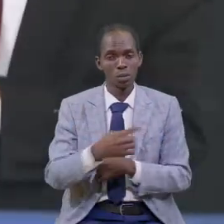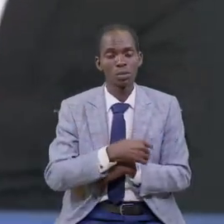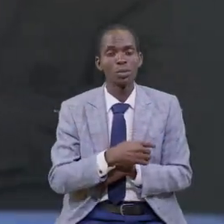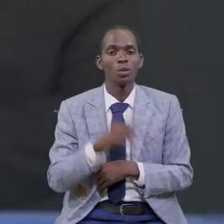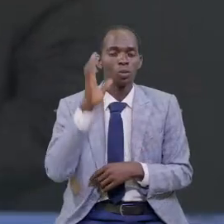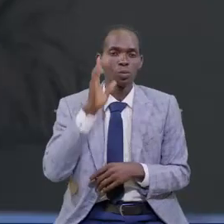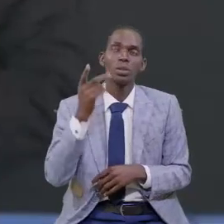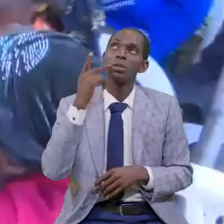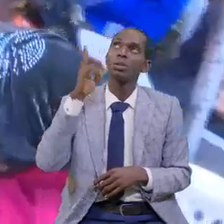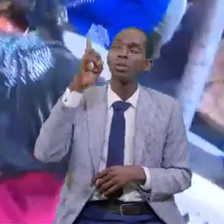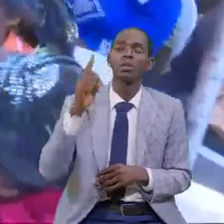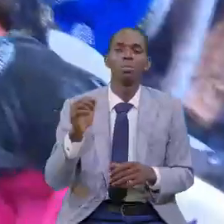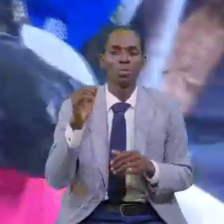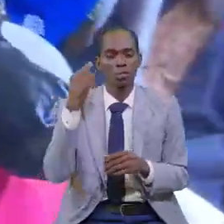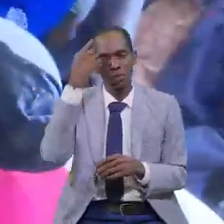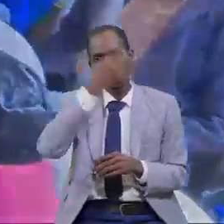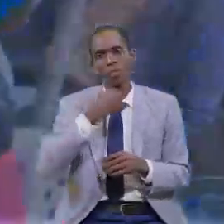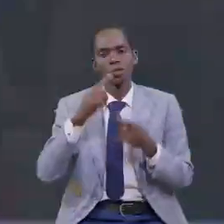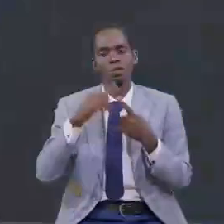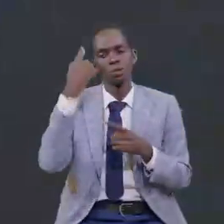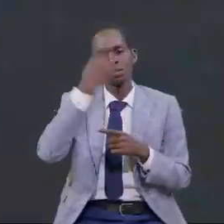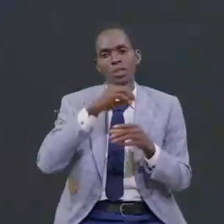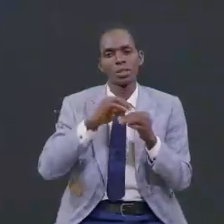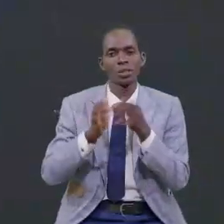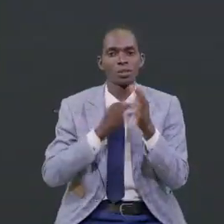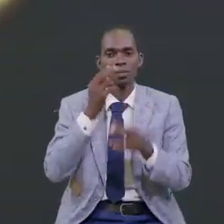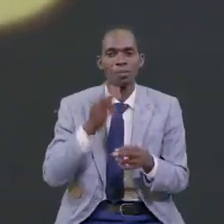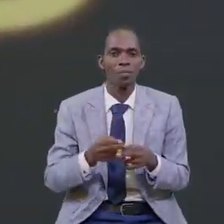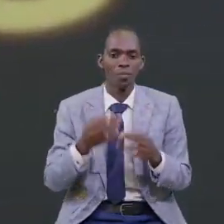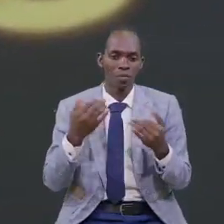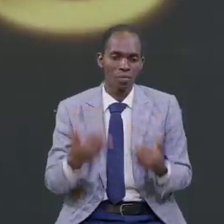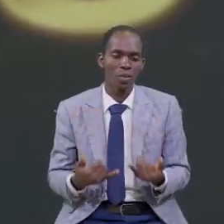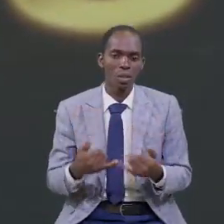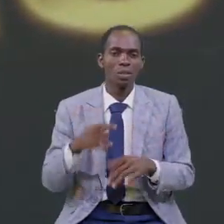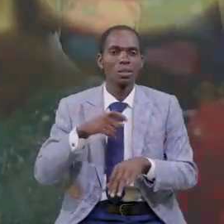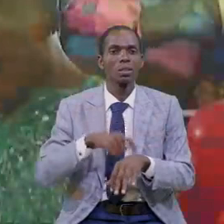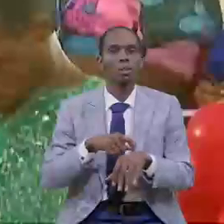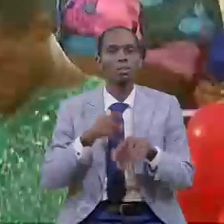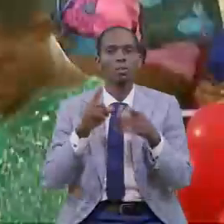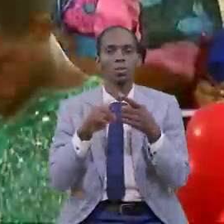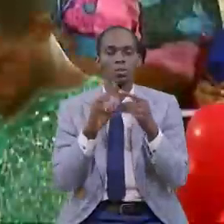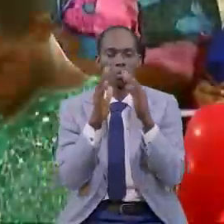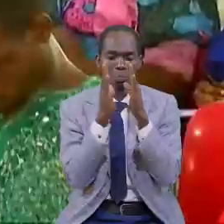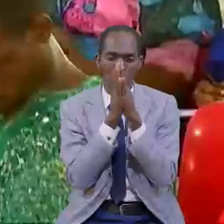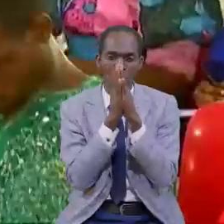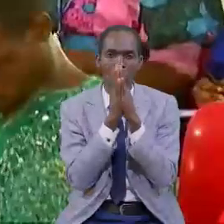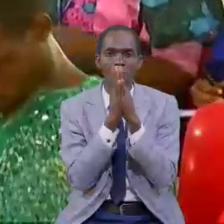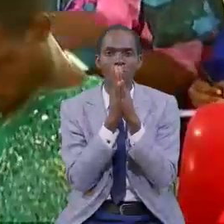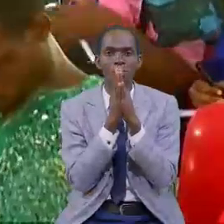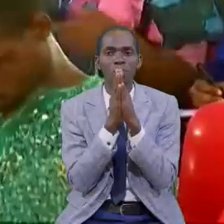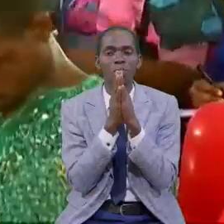Jesus' name. Let's rise up now and talk to the Lord in prayer so